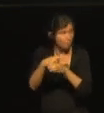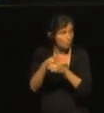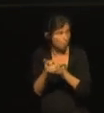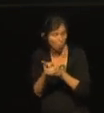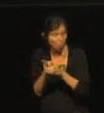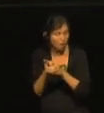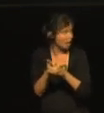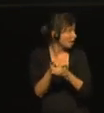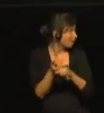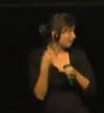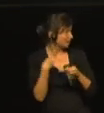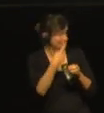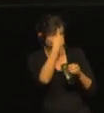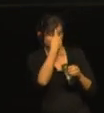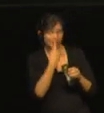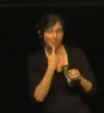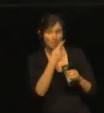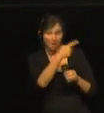it is an indicator.